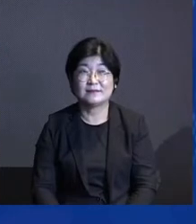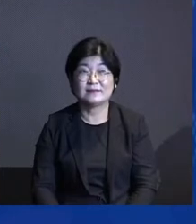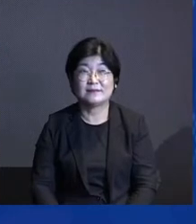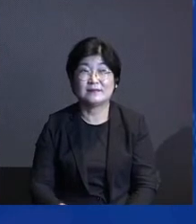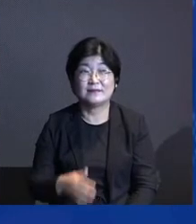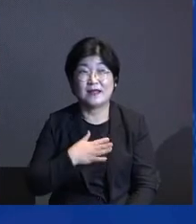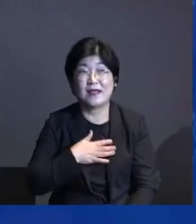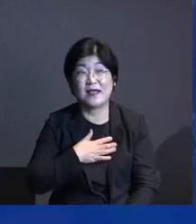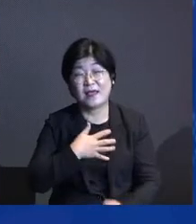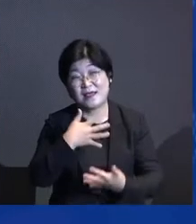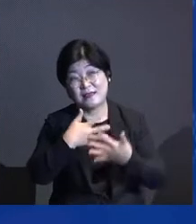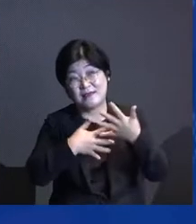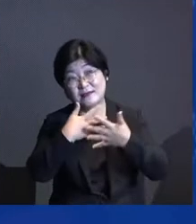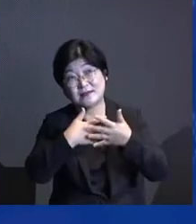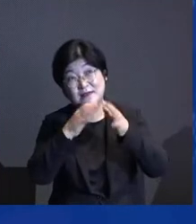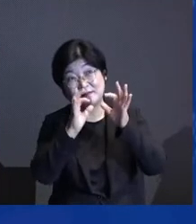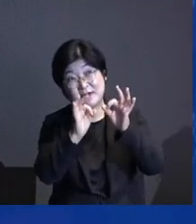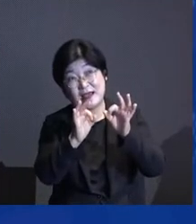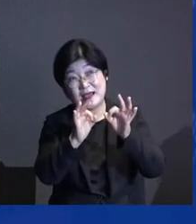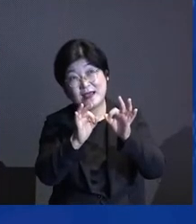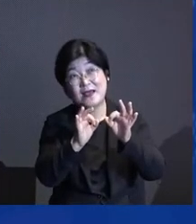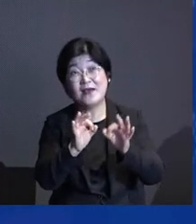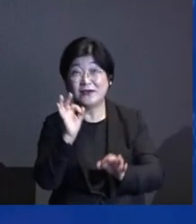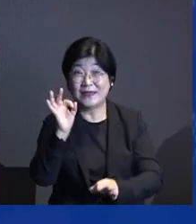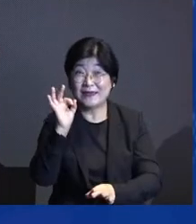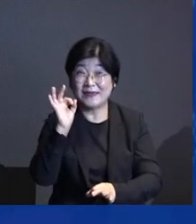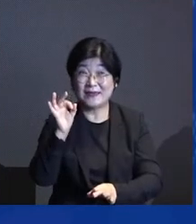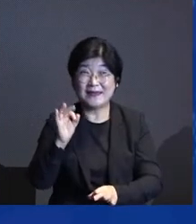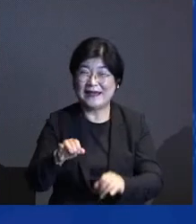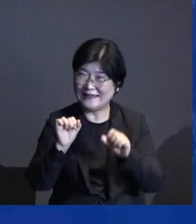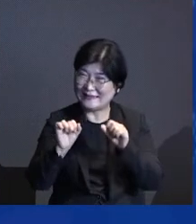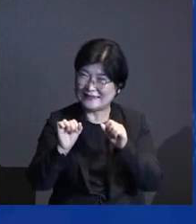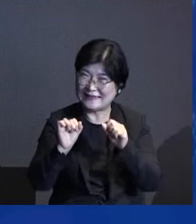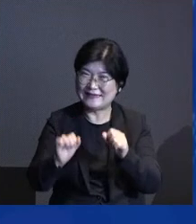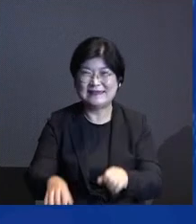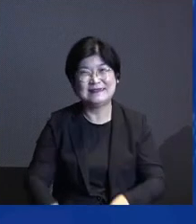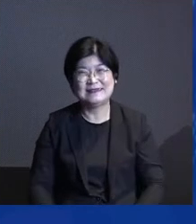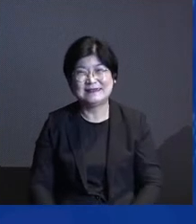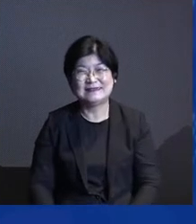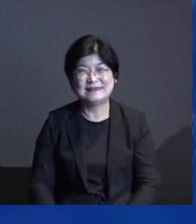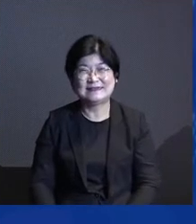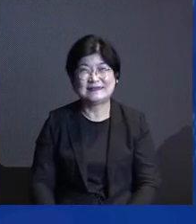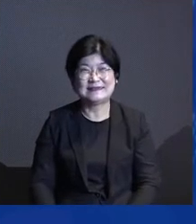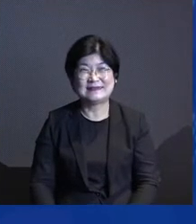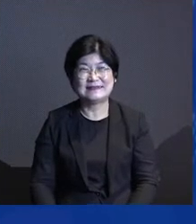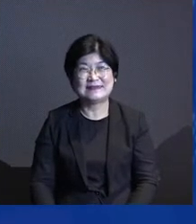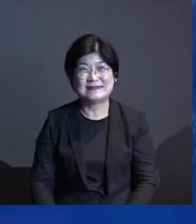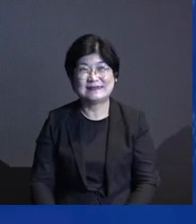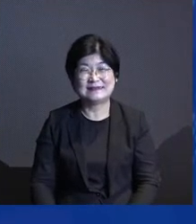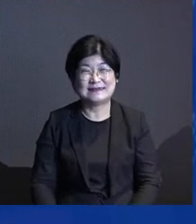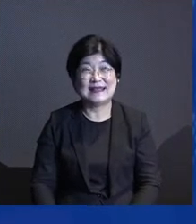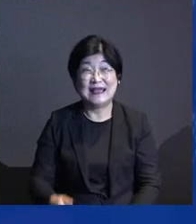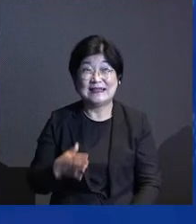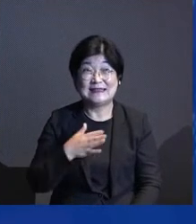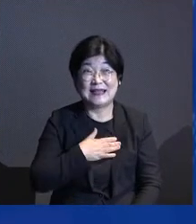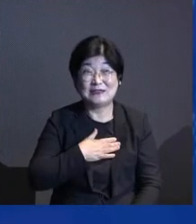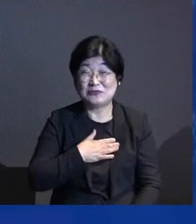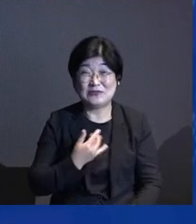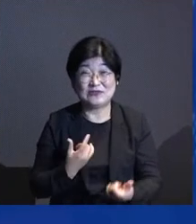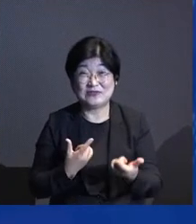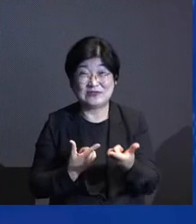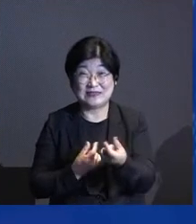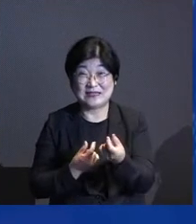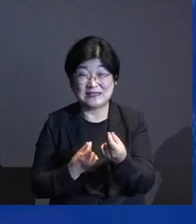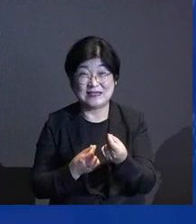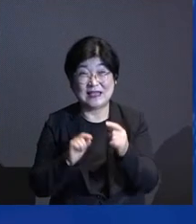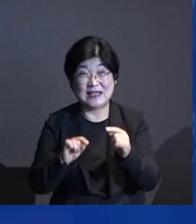now. Okay. Yeah, thank you very much also from my side for inviting us to this forum. And thank you